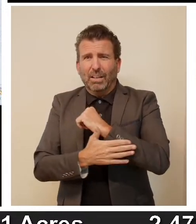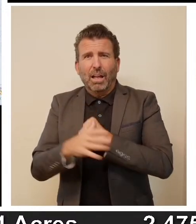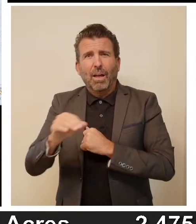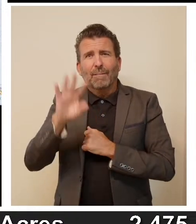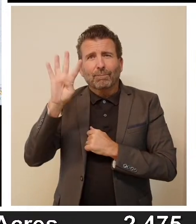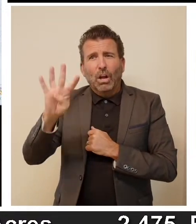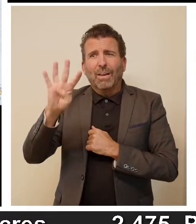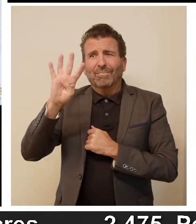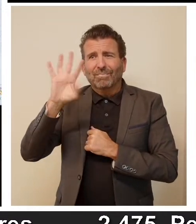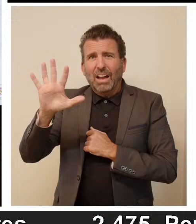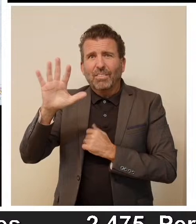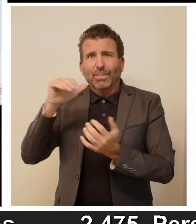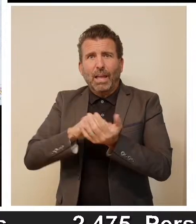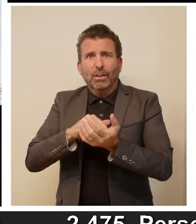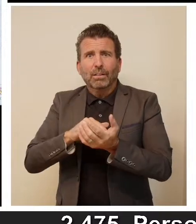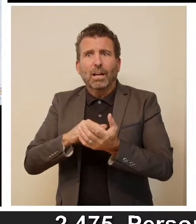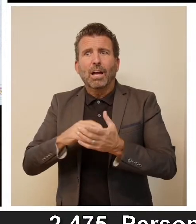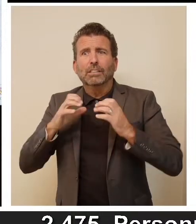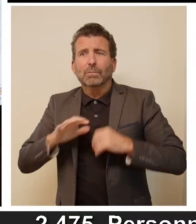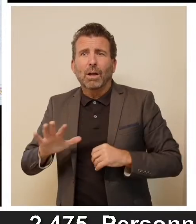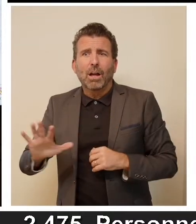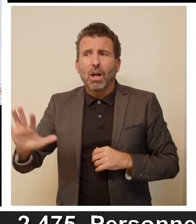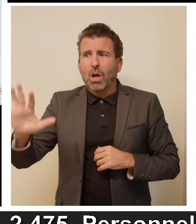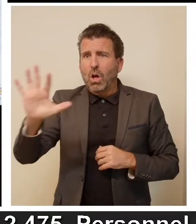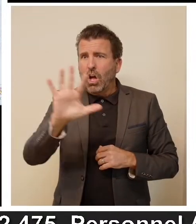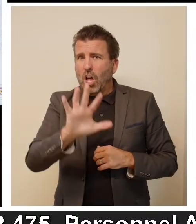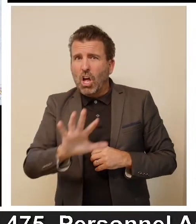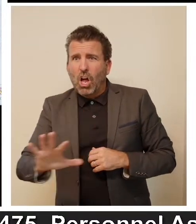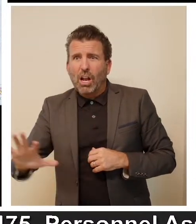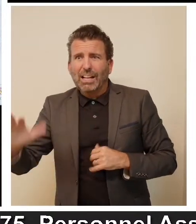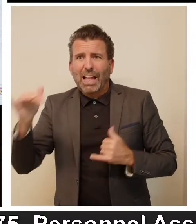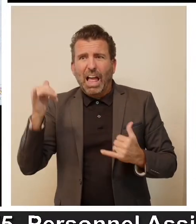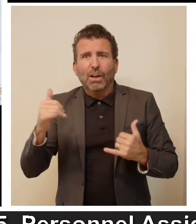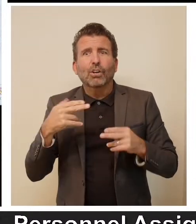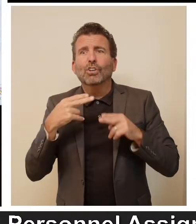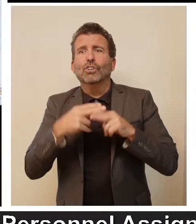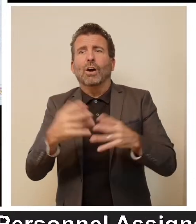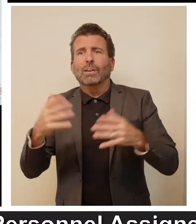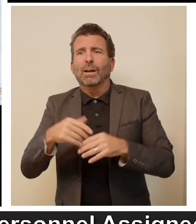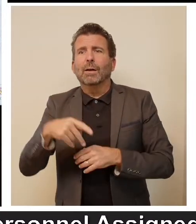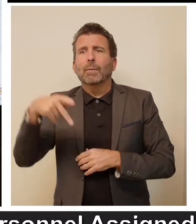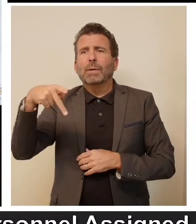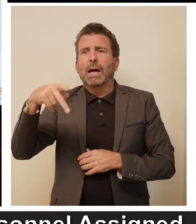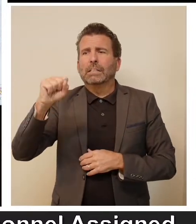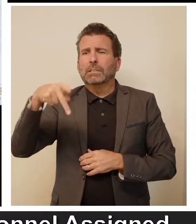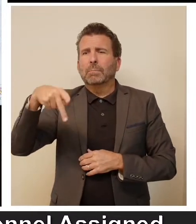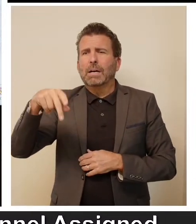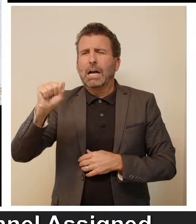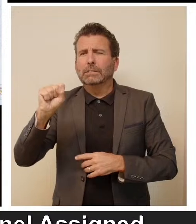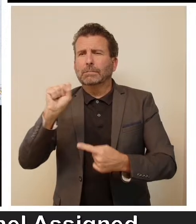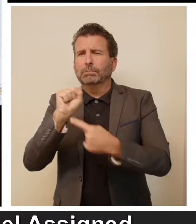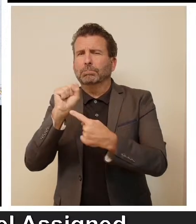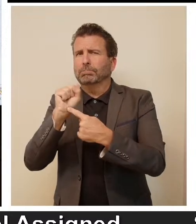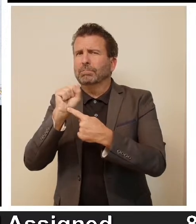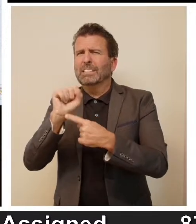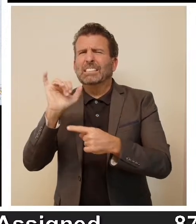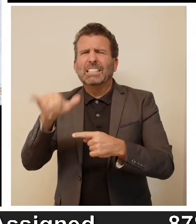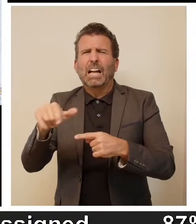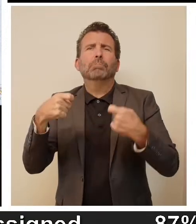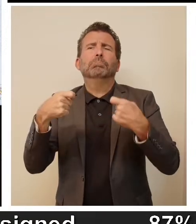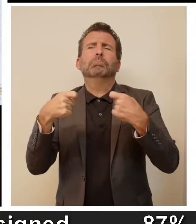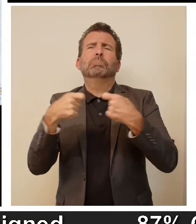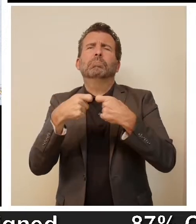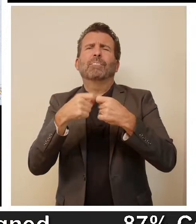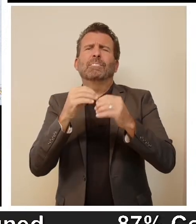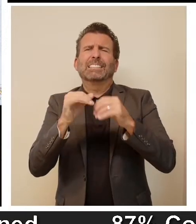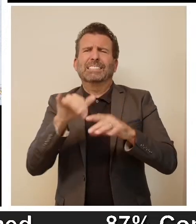45,556 customers under consideration for PSPS. Customers are without power currently right now due to